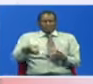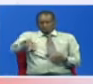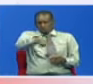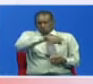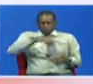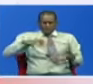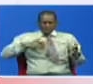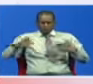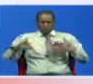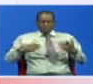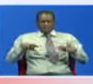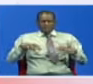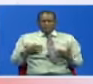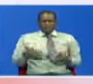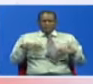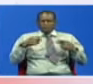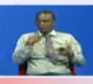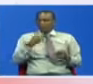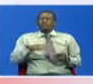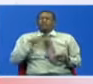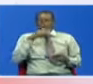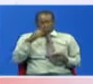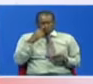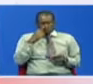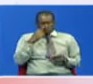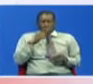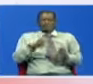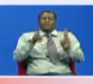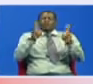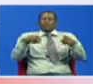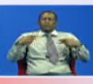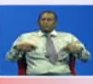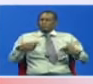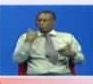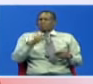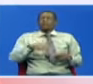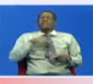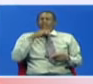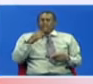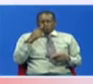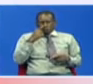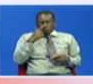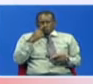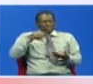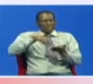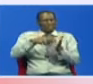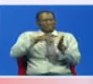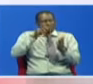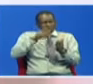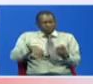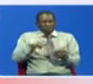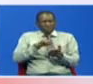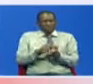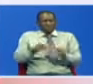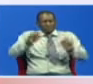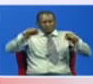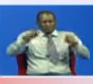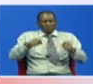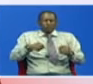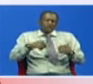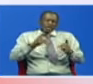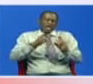about home-based deaths, because usually people who die at home means they are most likely